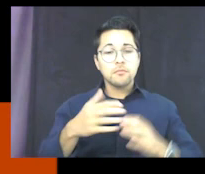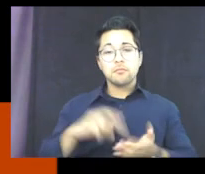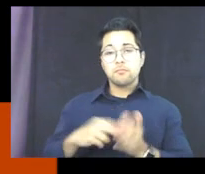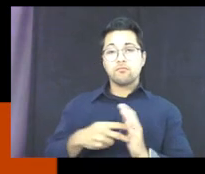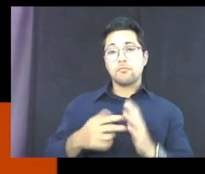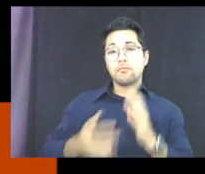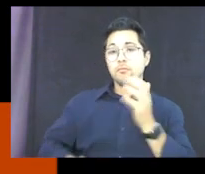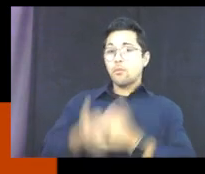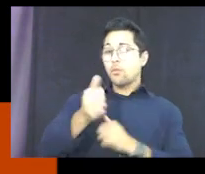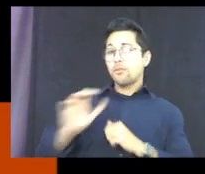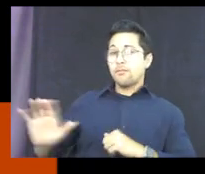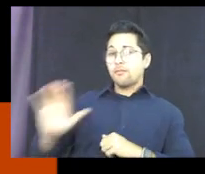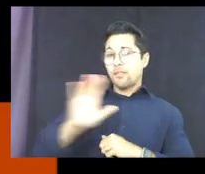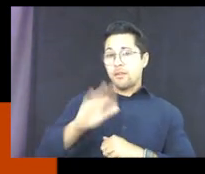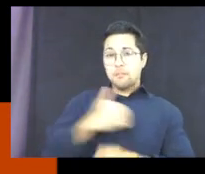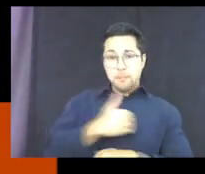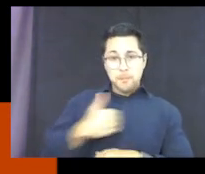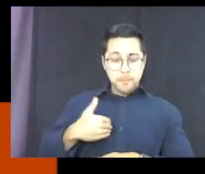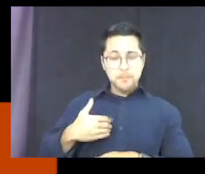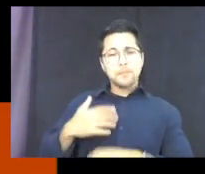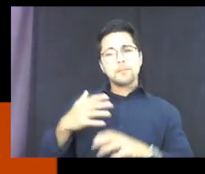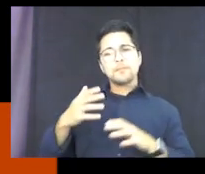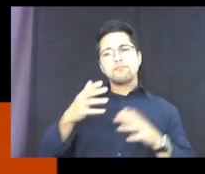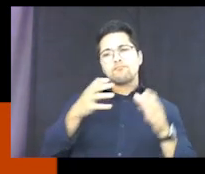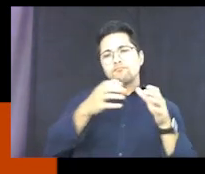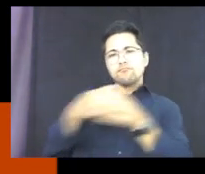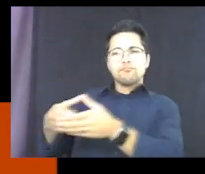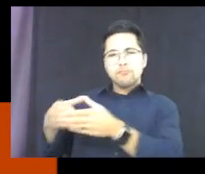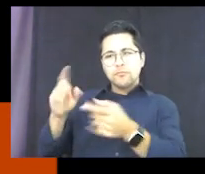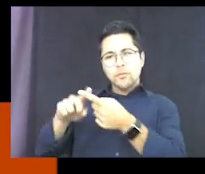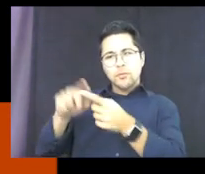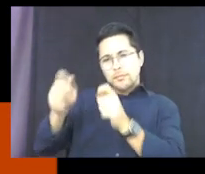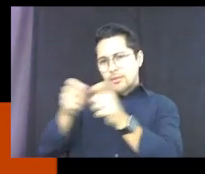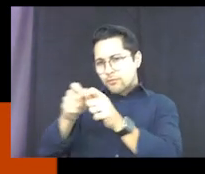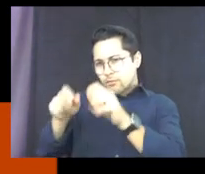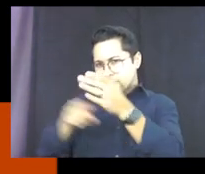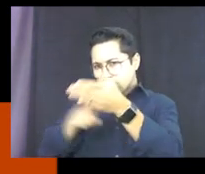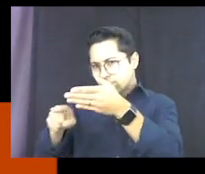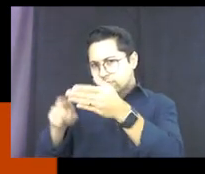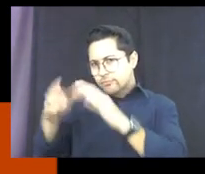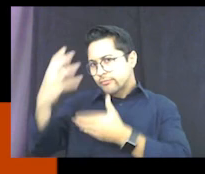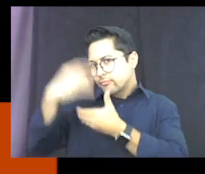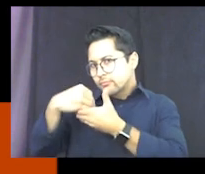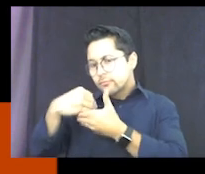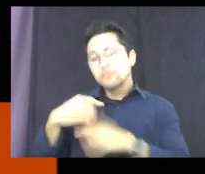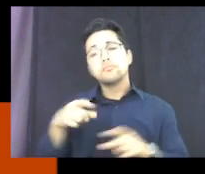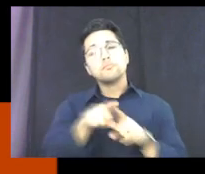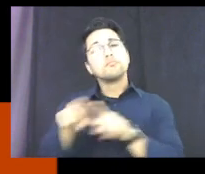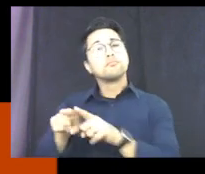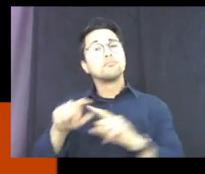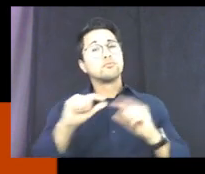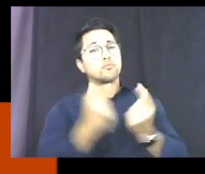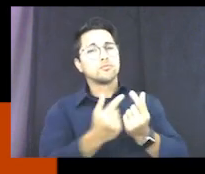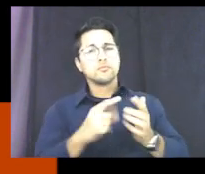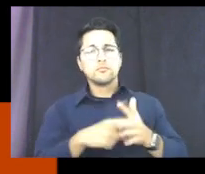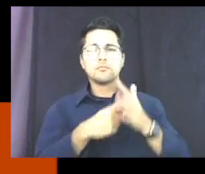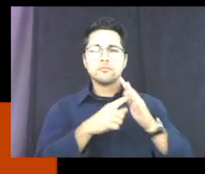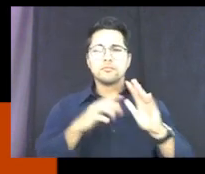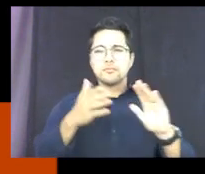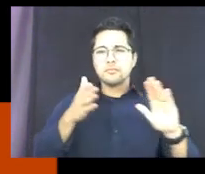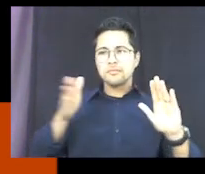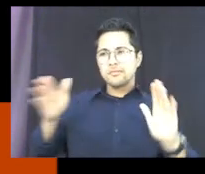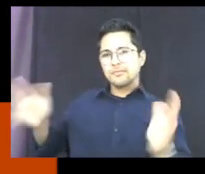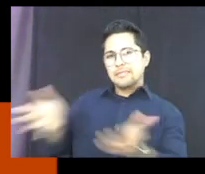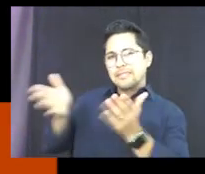their autistic members belong to a specific subtype of autism, and the group begins to cater to their needs